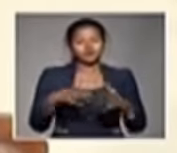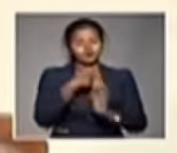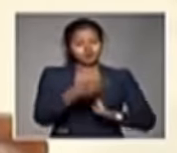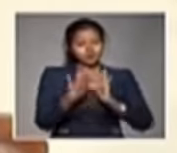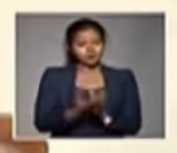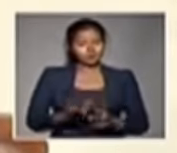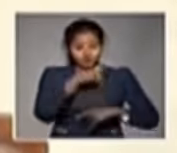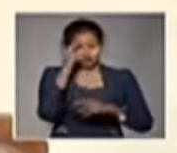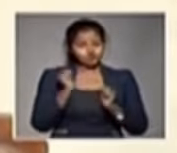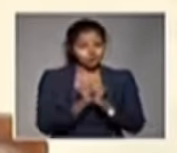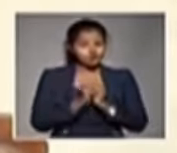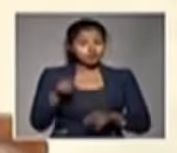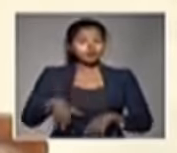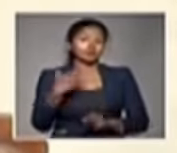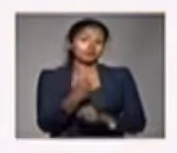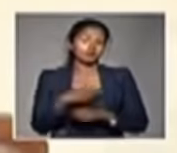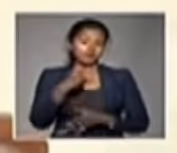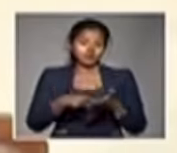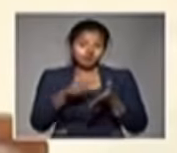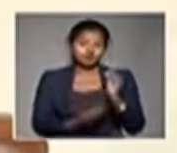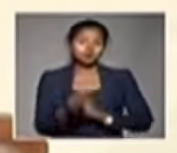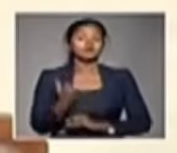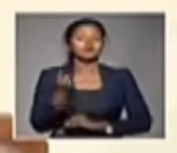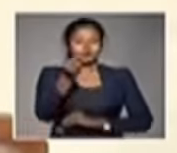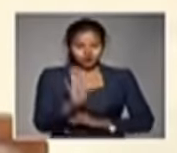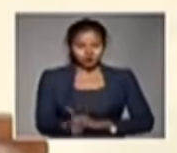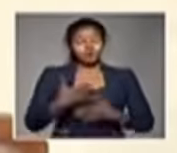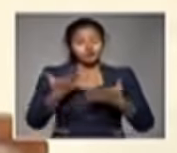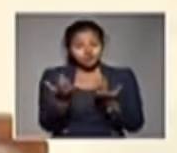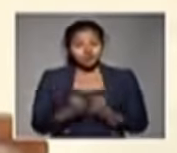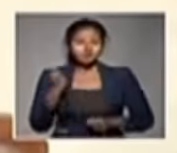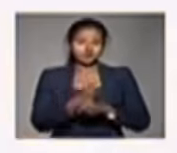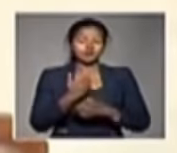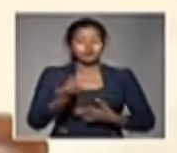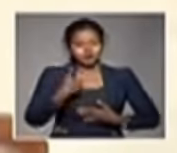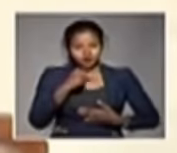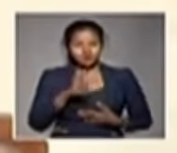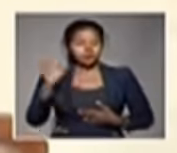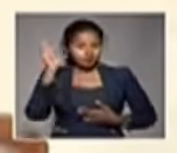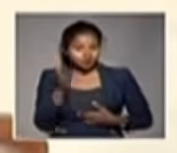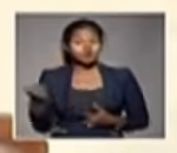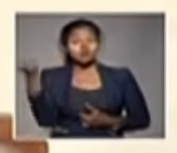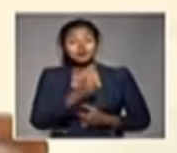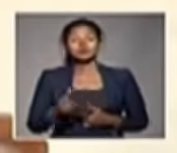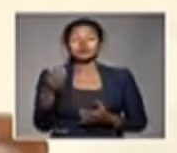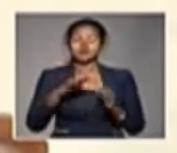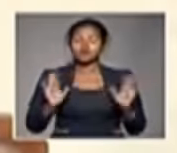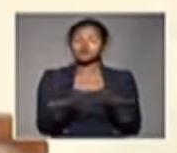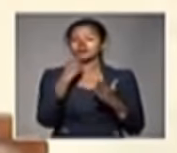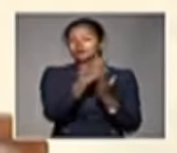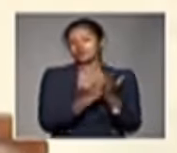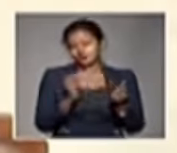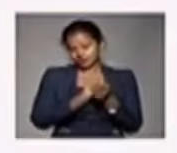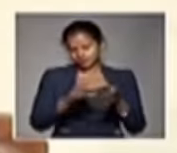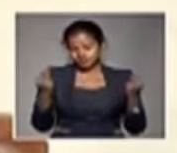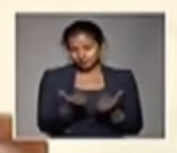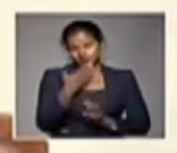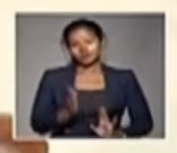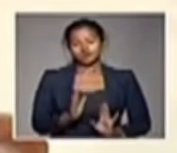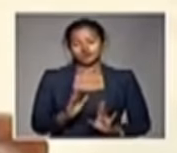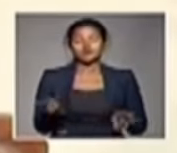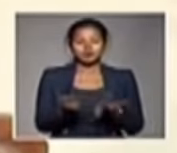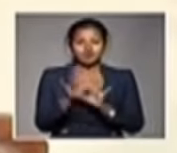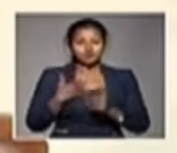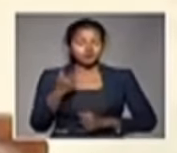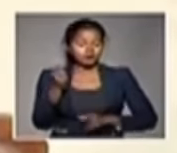ensure the present government was elected to power. We urge the government to listen to us and to draft and implement a new constitution as soon as possible. The